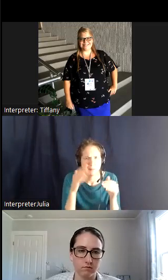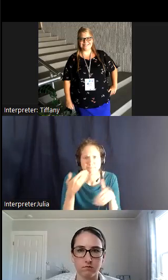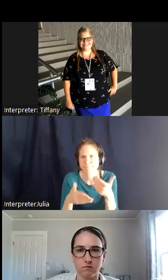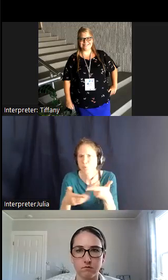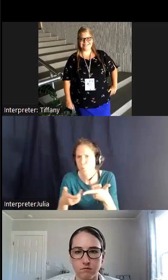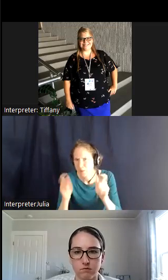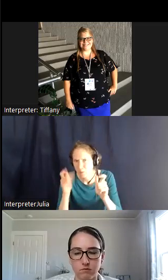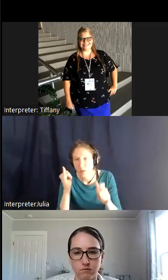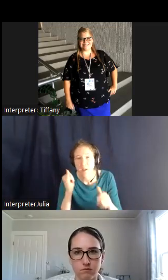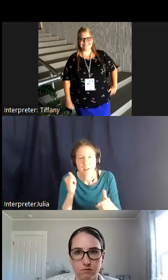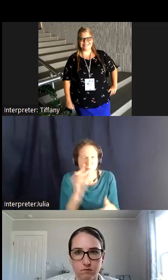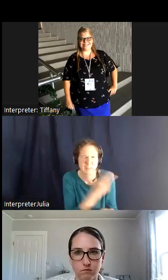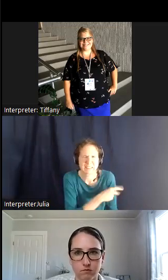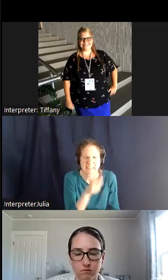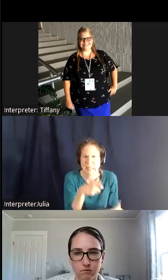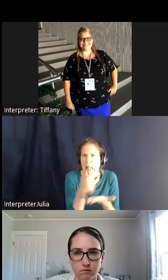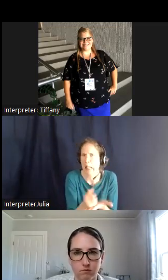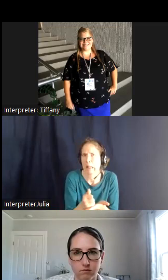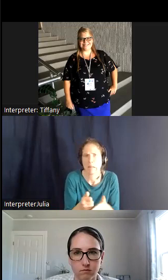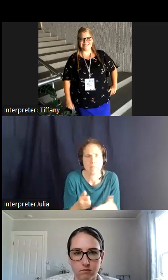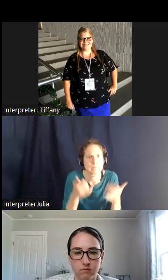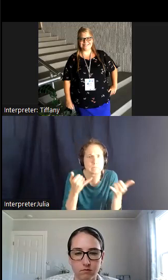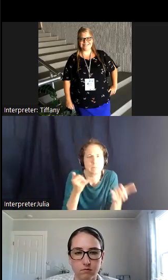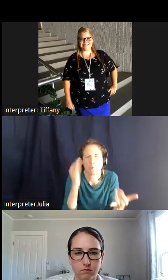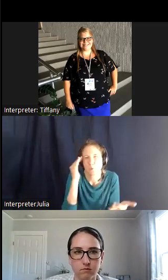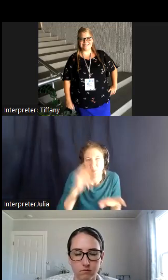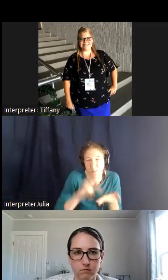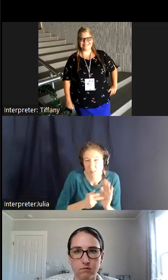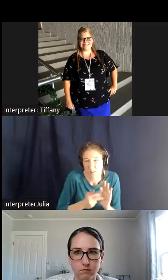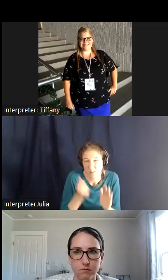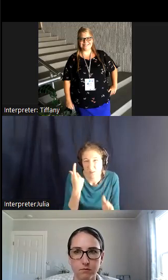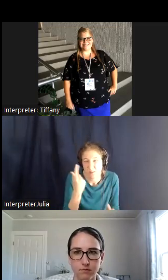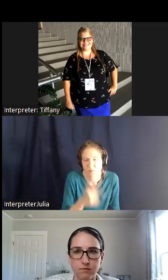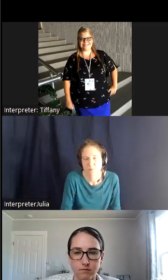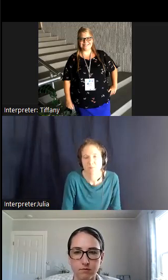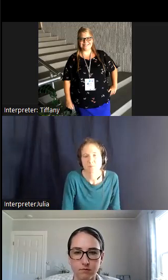for approving that authorization. Does that make sense?